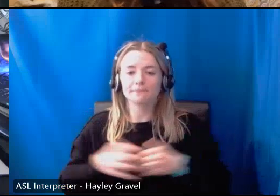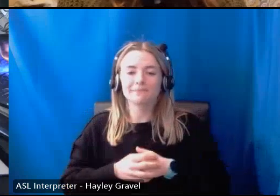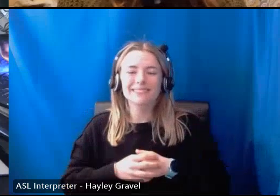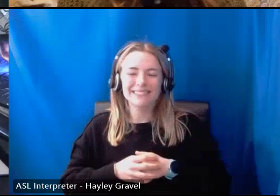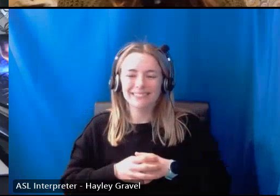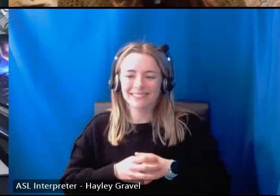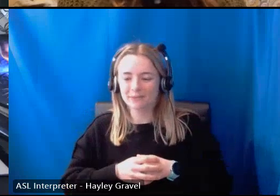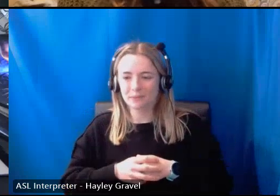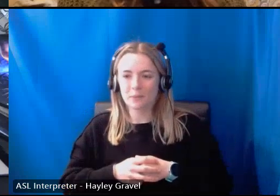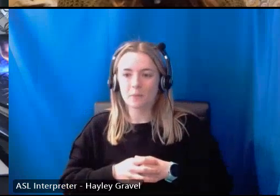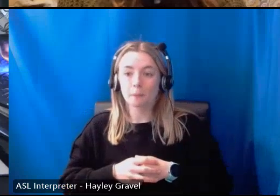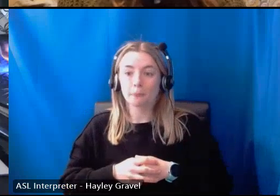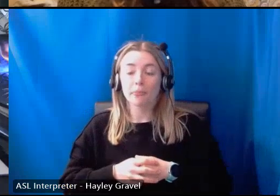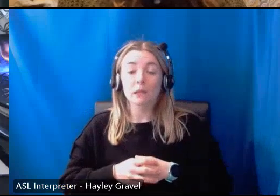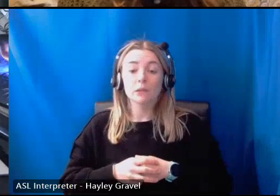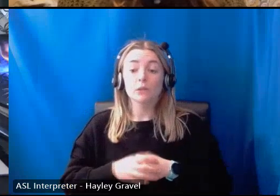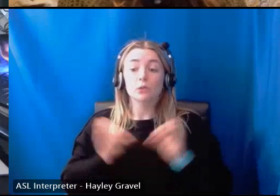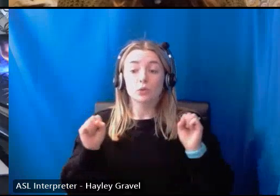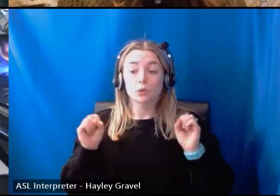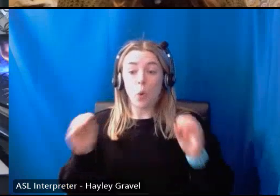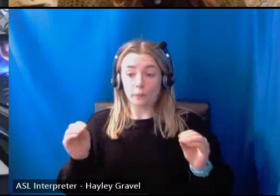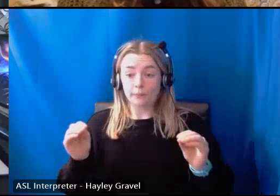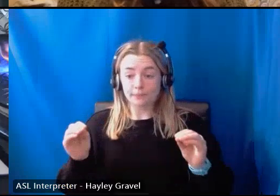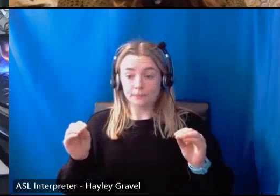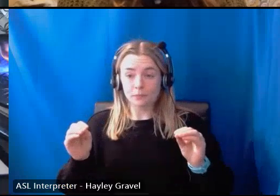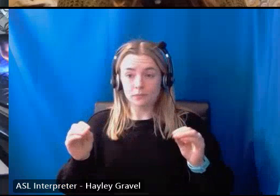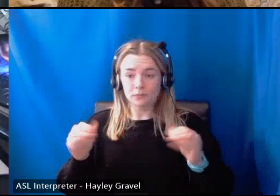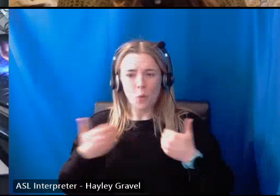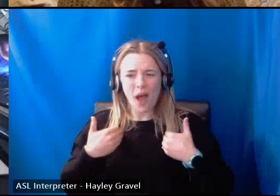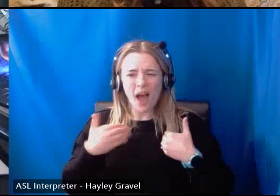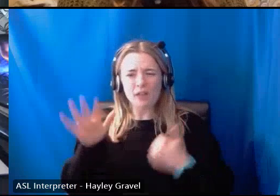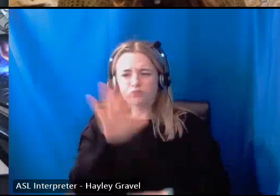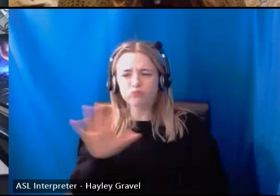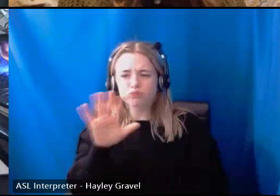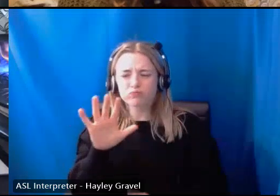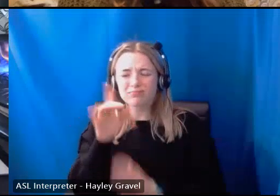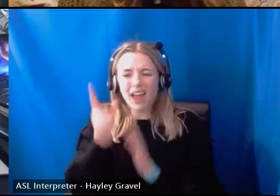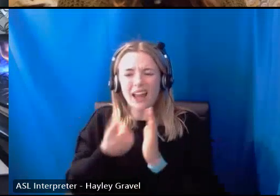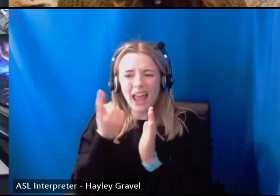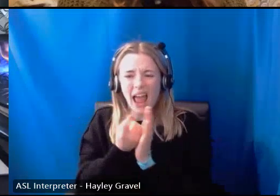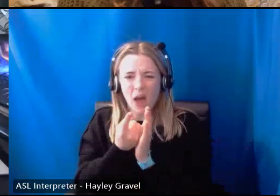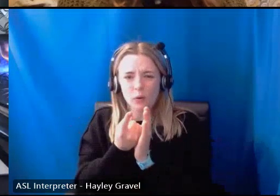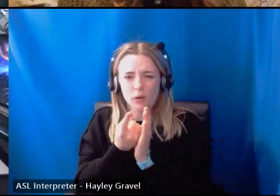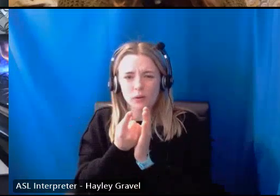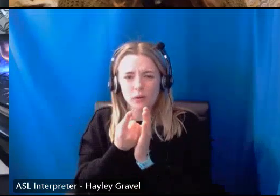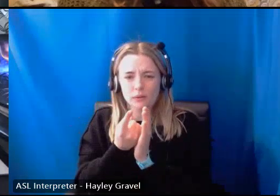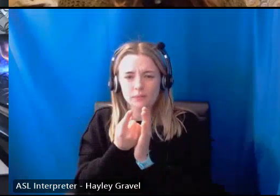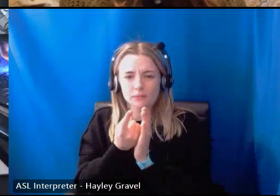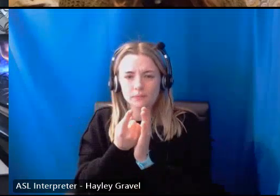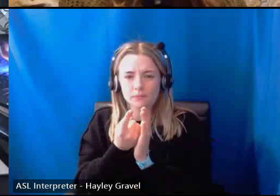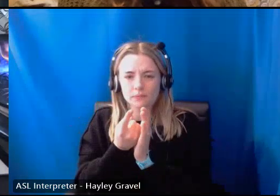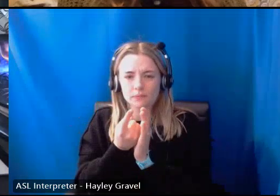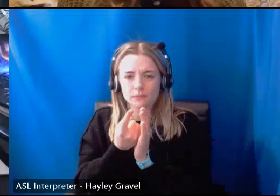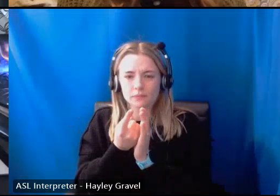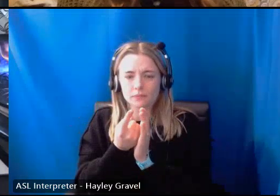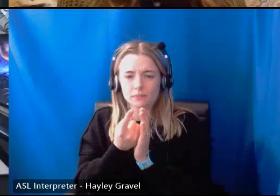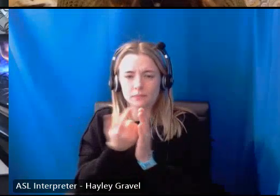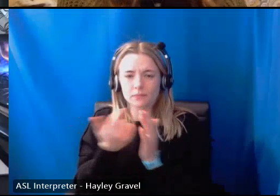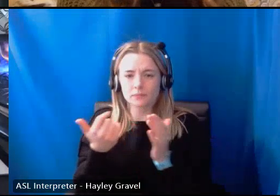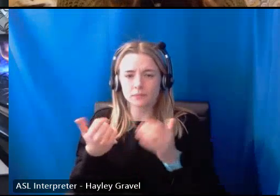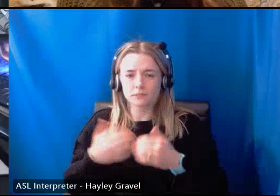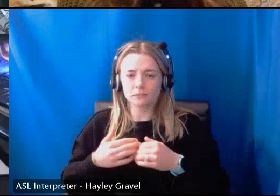So that's going to give you about an hour of writing time. We will come back